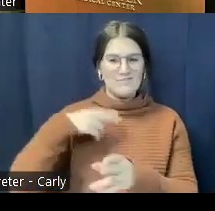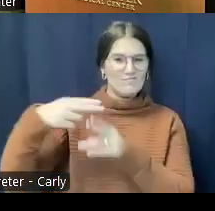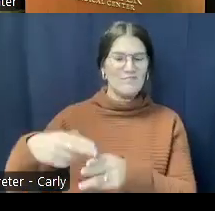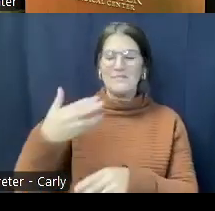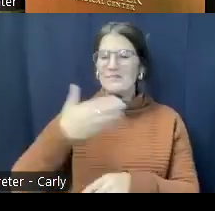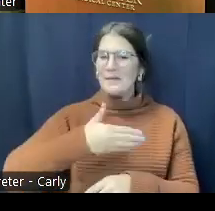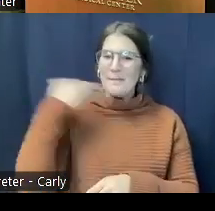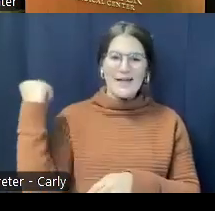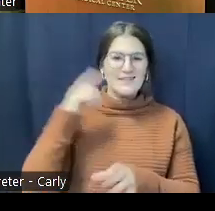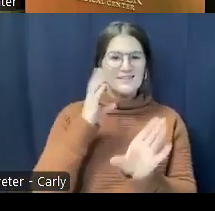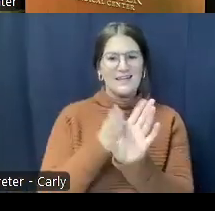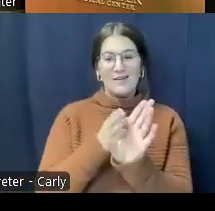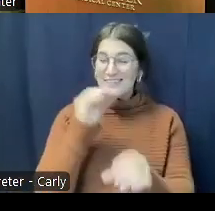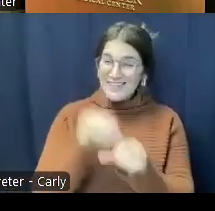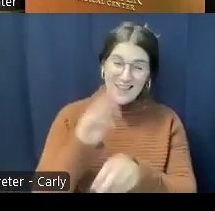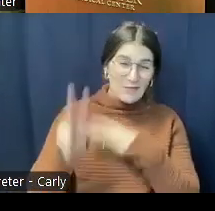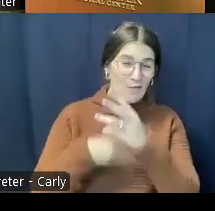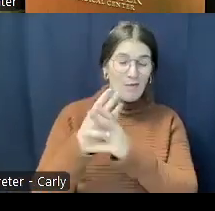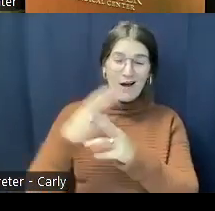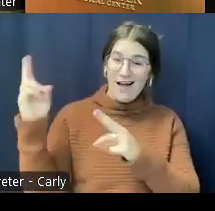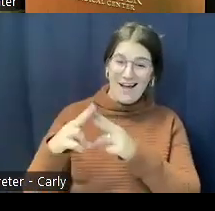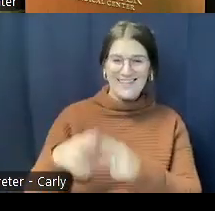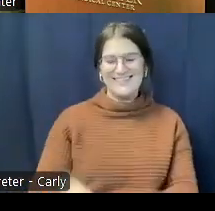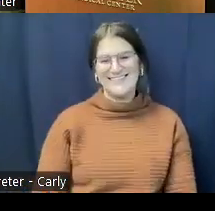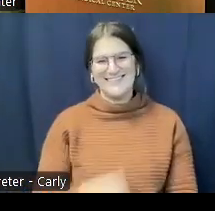best psychologist in the world.